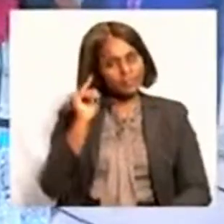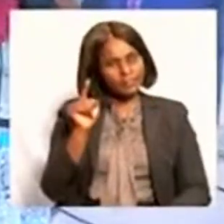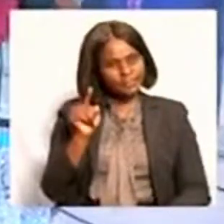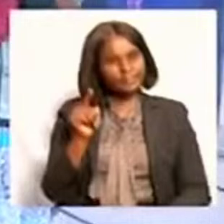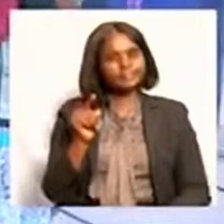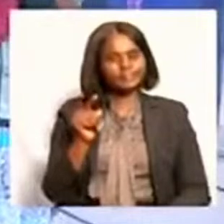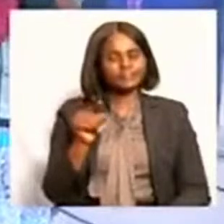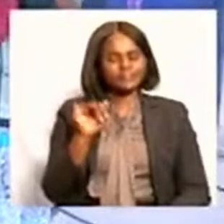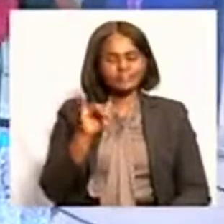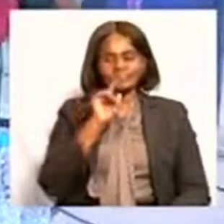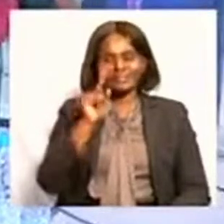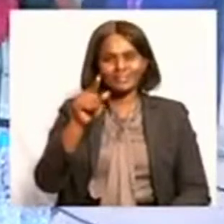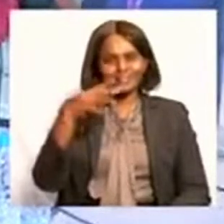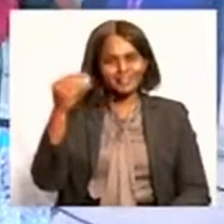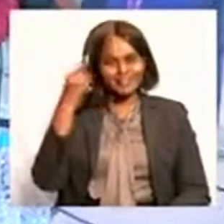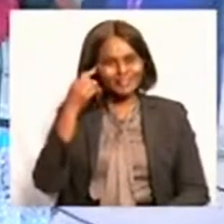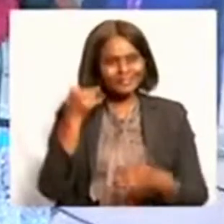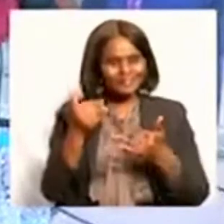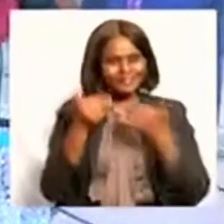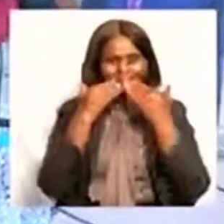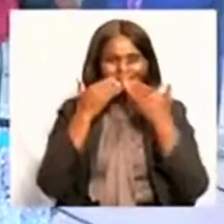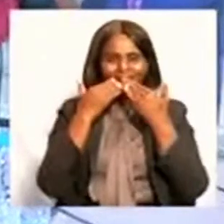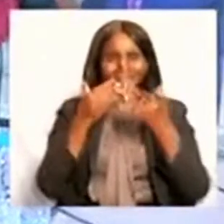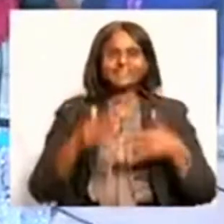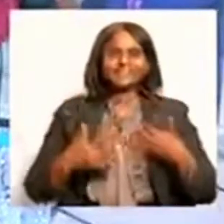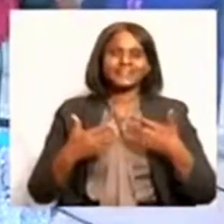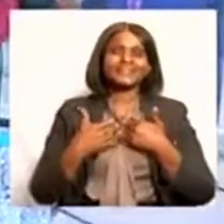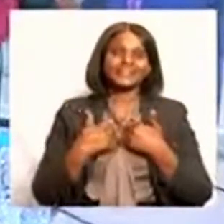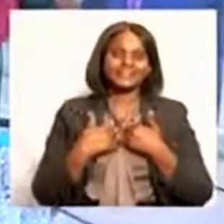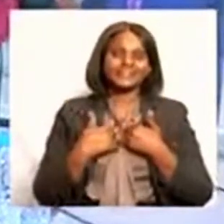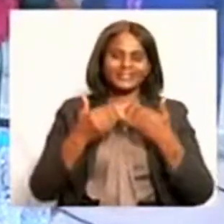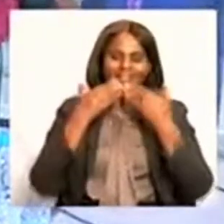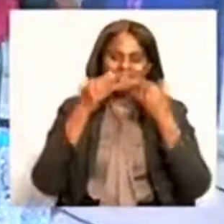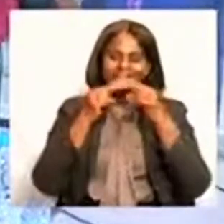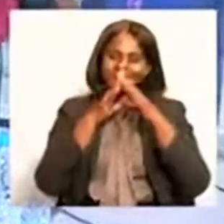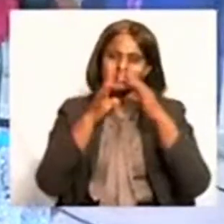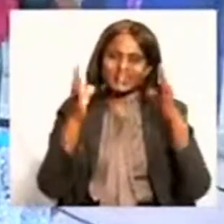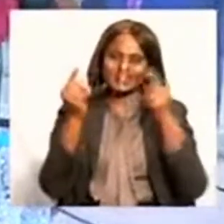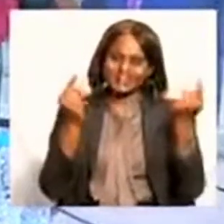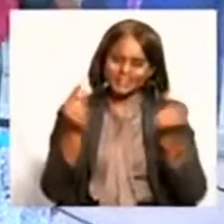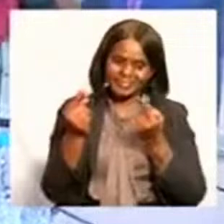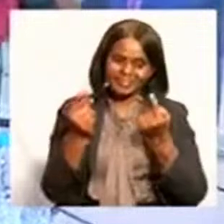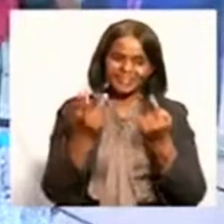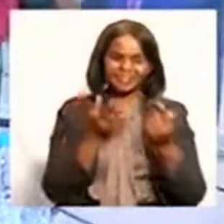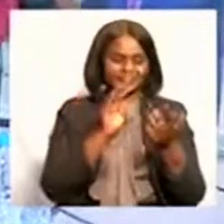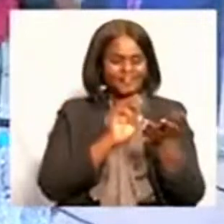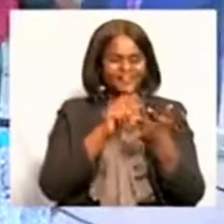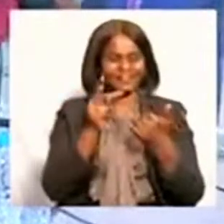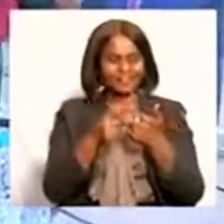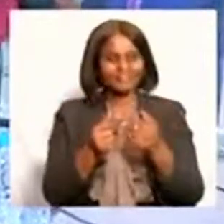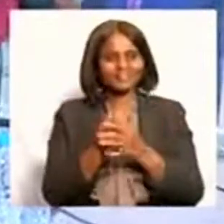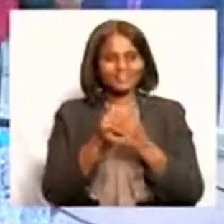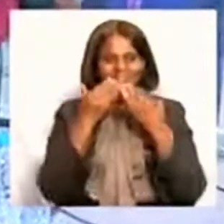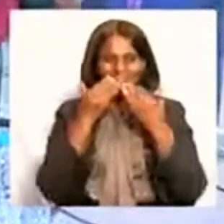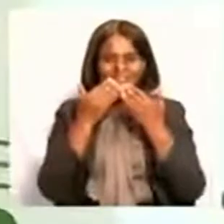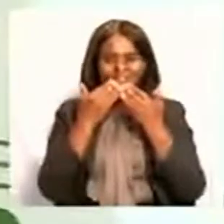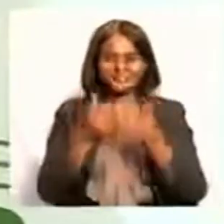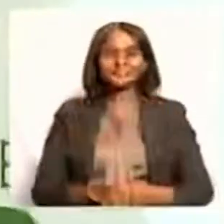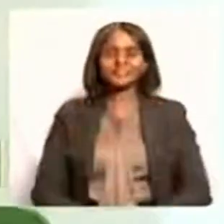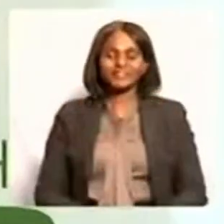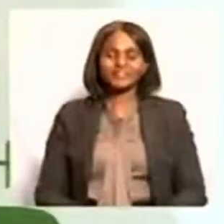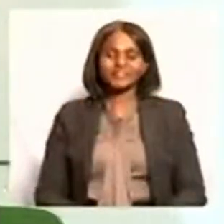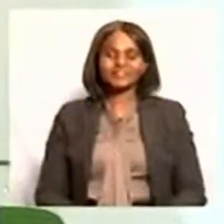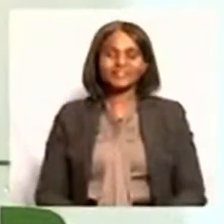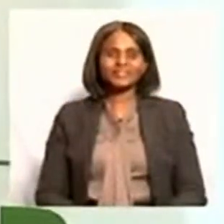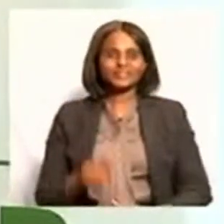you. I have to let you go for now. Thanks, it's been a pleasure. Thank you. Right. Thank you so much for appearing on our program. Thank you. Right, there you